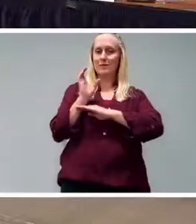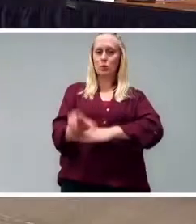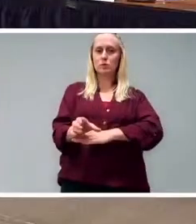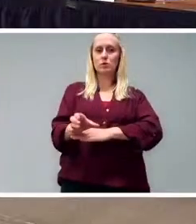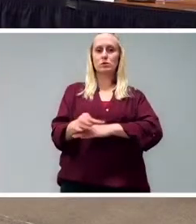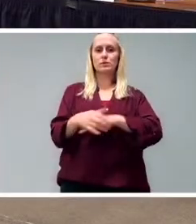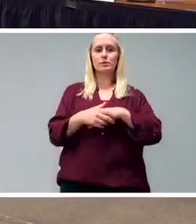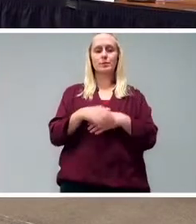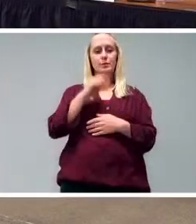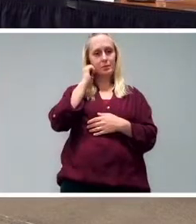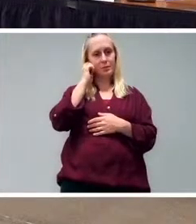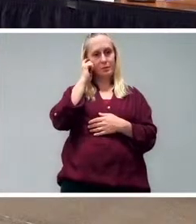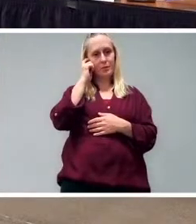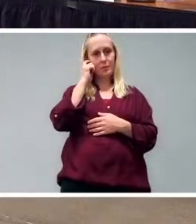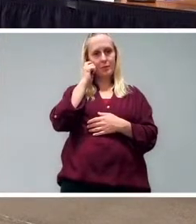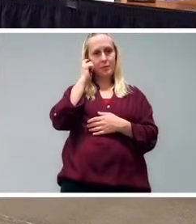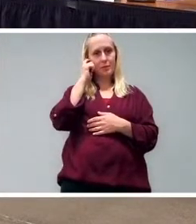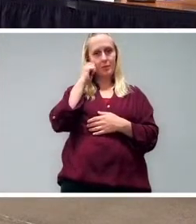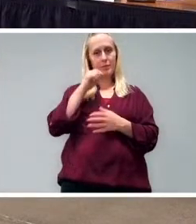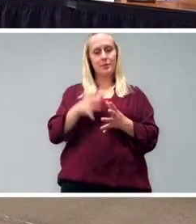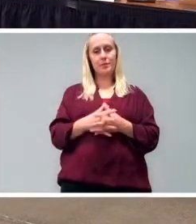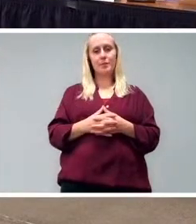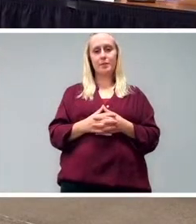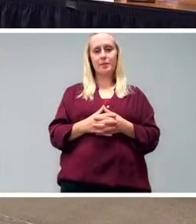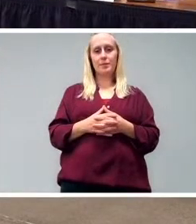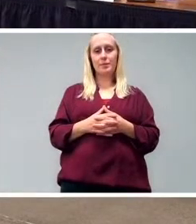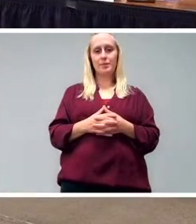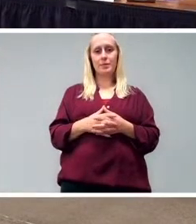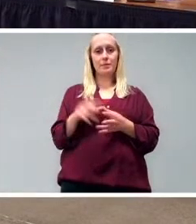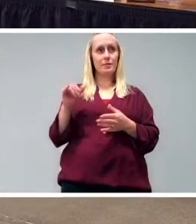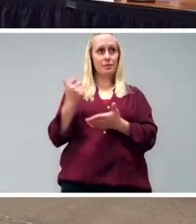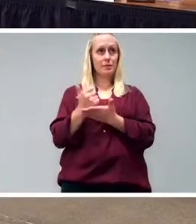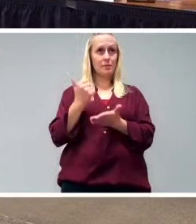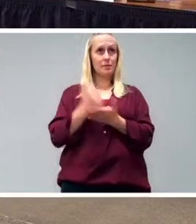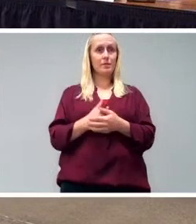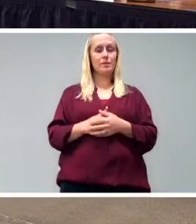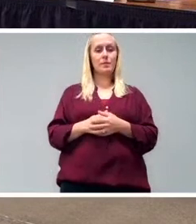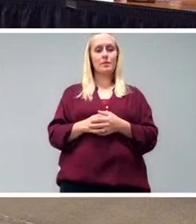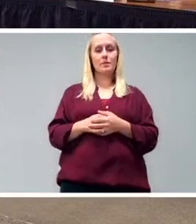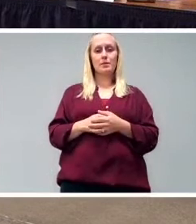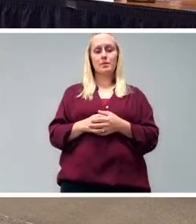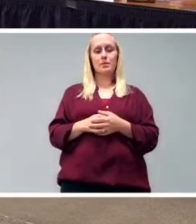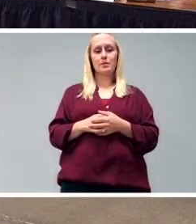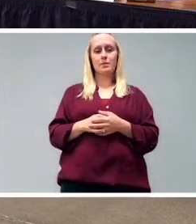Okay, thank you. Does that help?